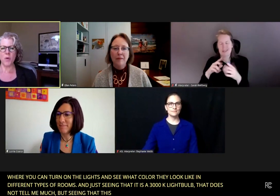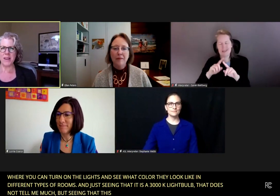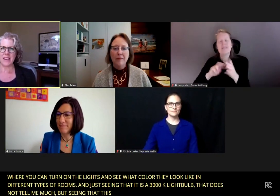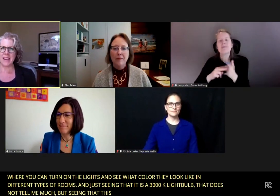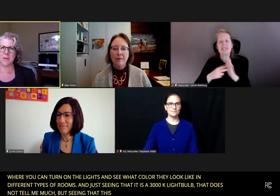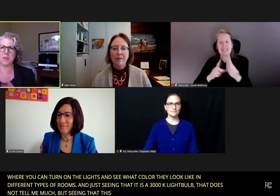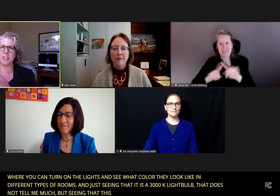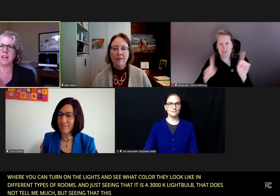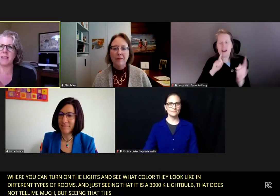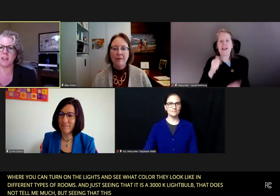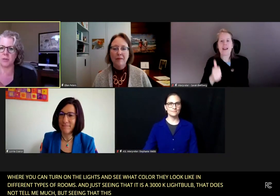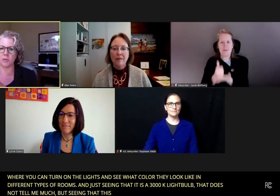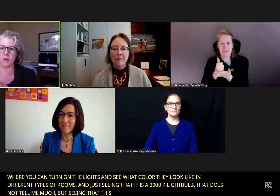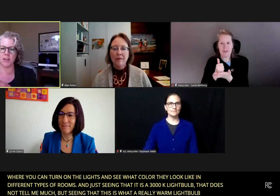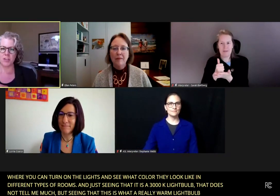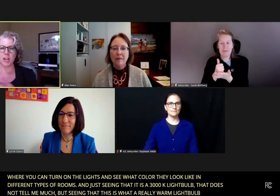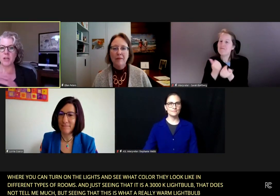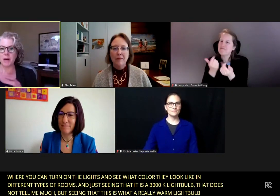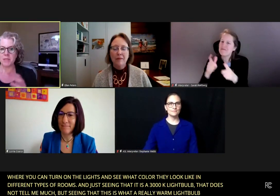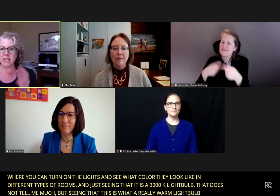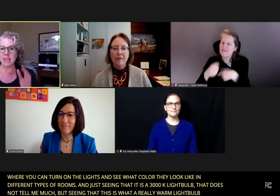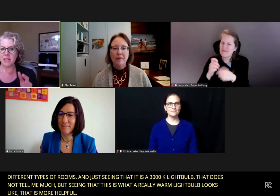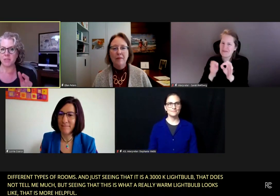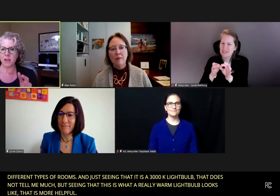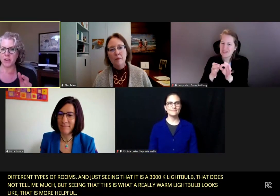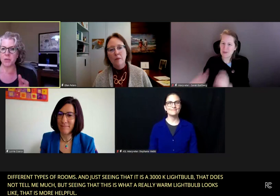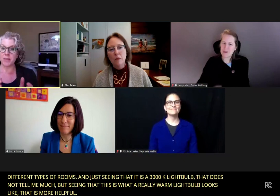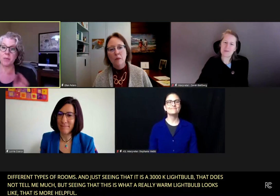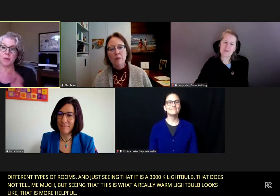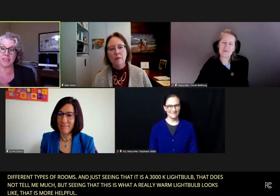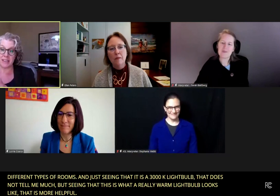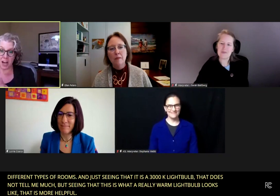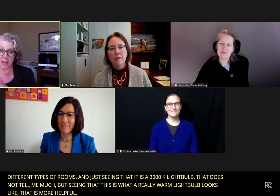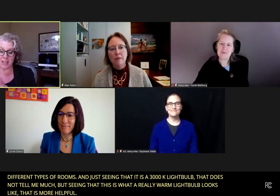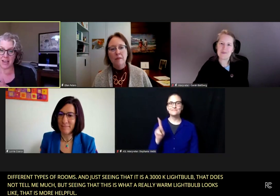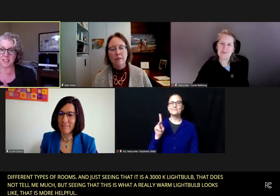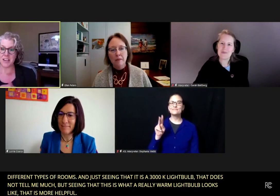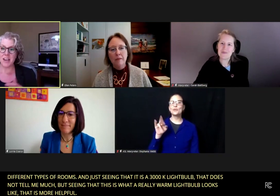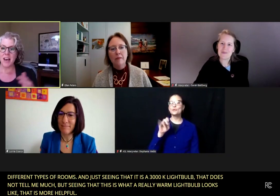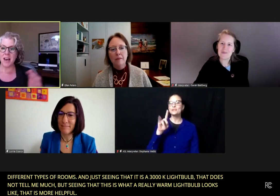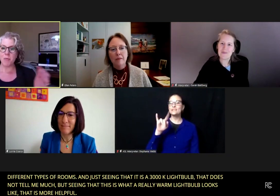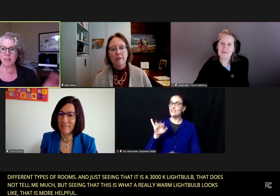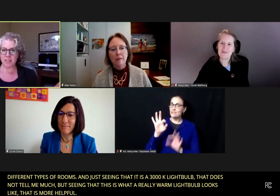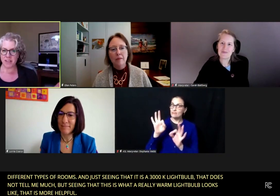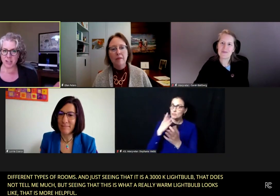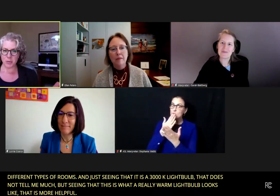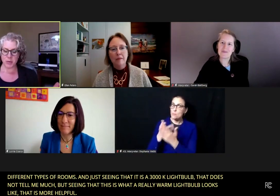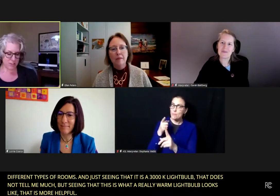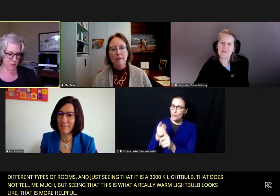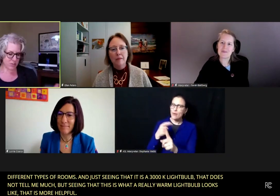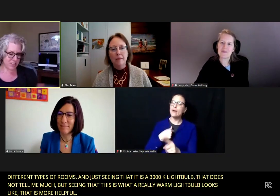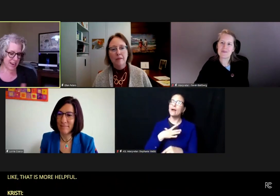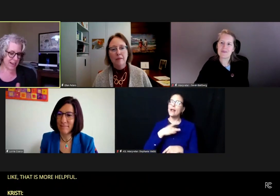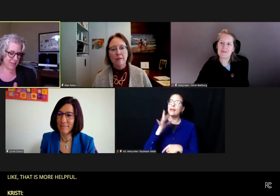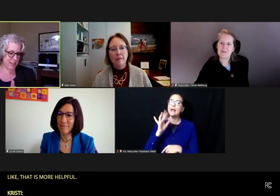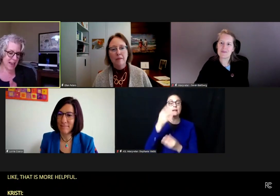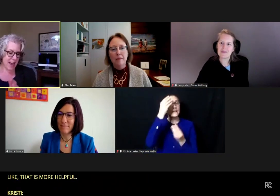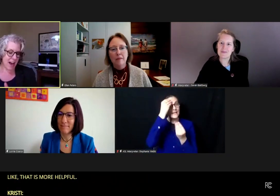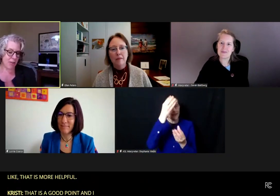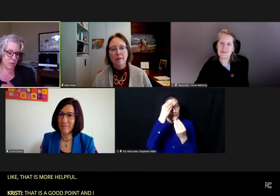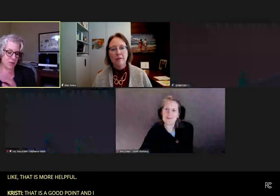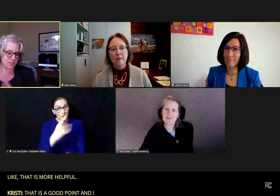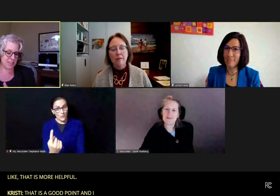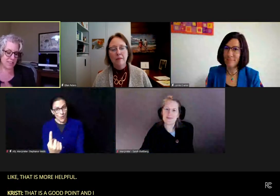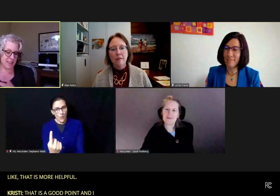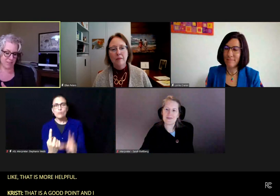a good point. And I appreciate that you're talking about taking information, but then putting it in context. And one of the things Dr. Peters was just saying is